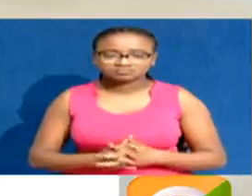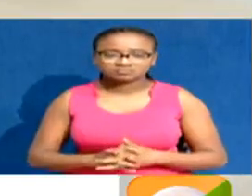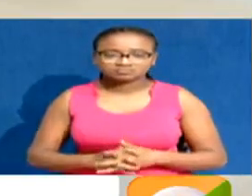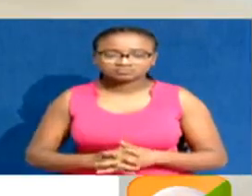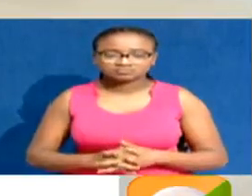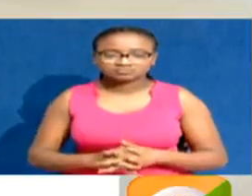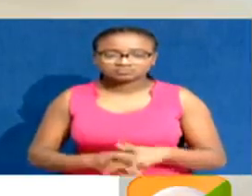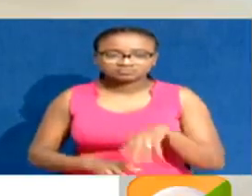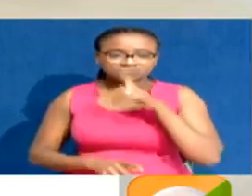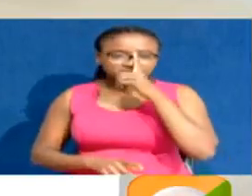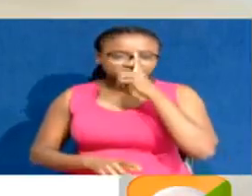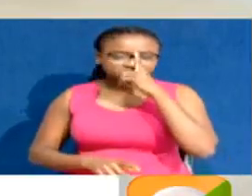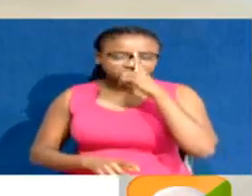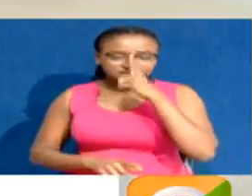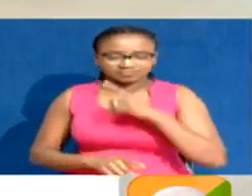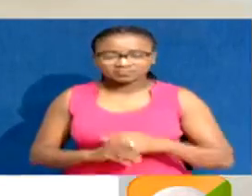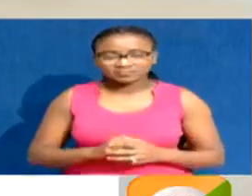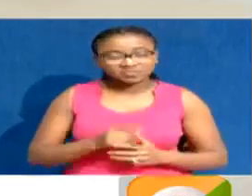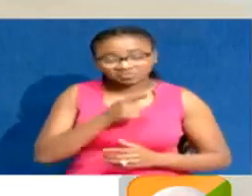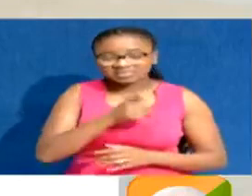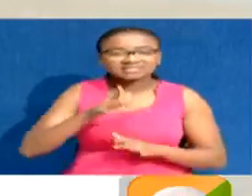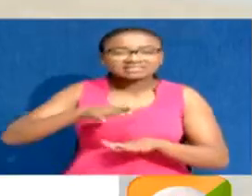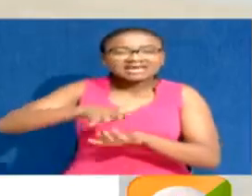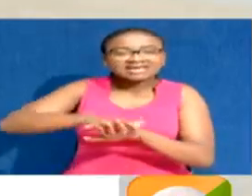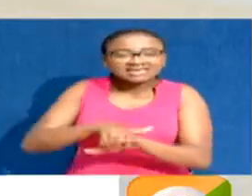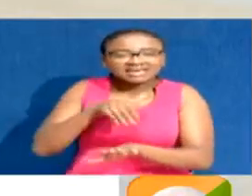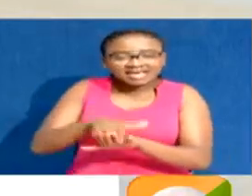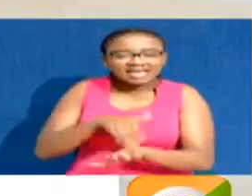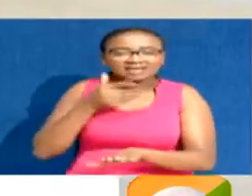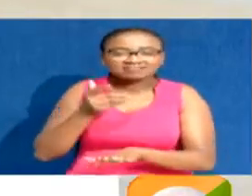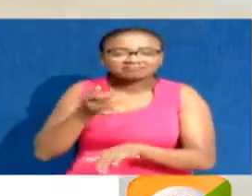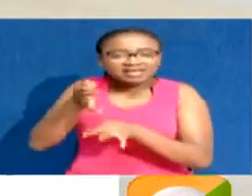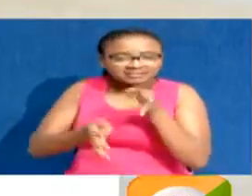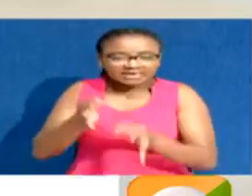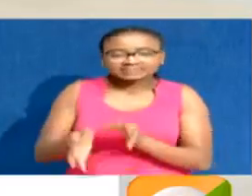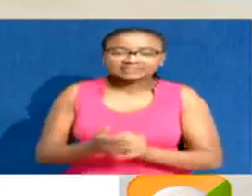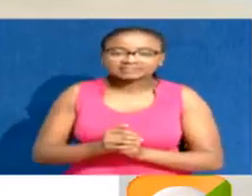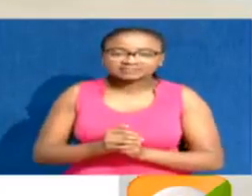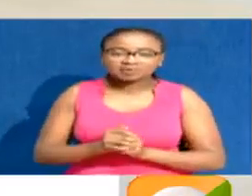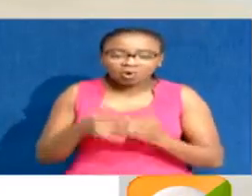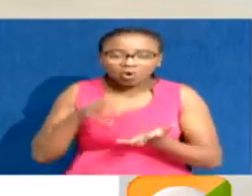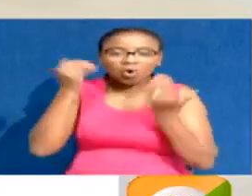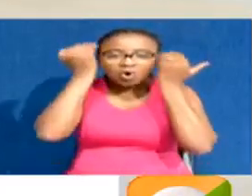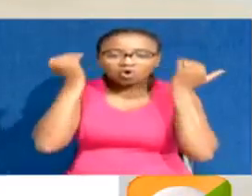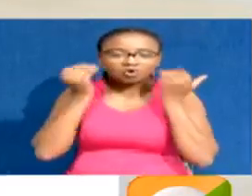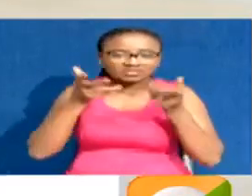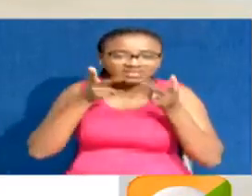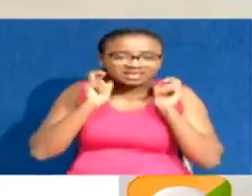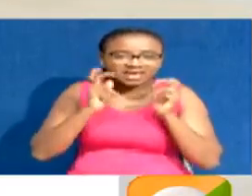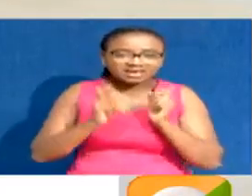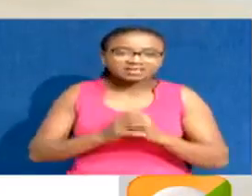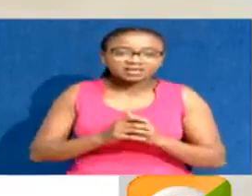Who see the value in delaying justice and hearings. And I think as ODPP, we are going to stamp